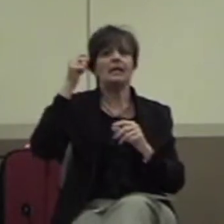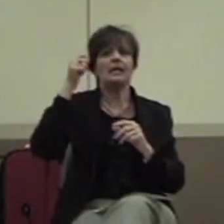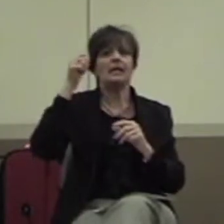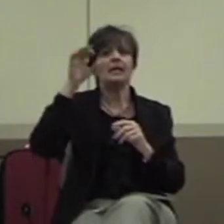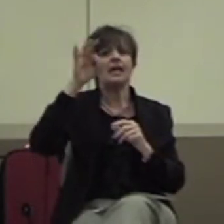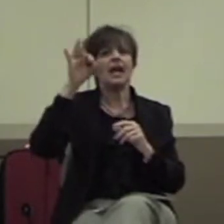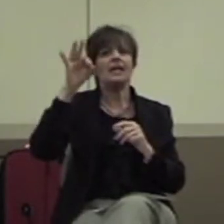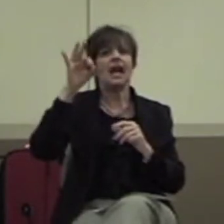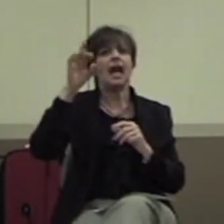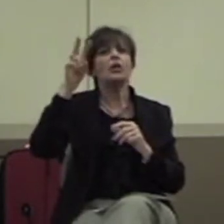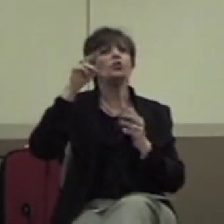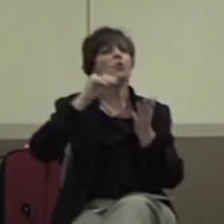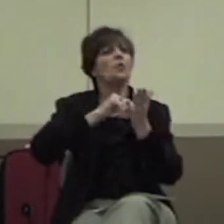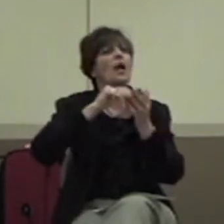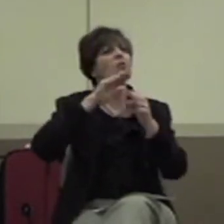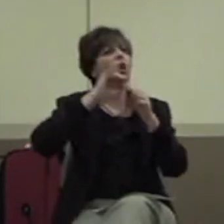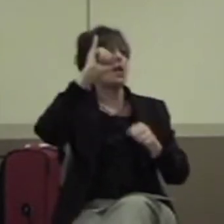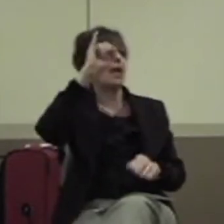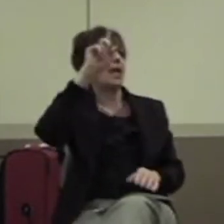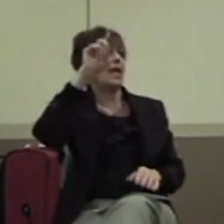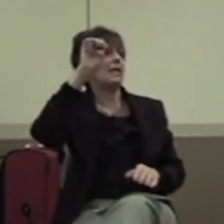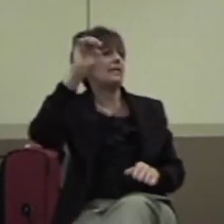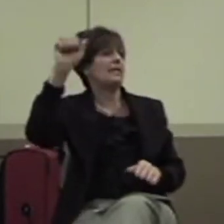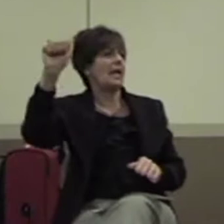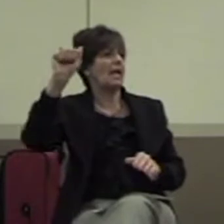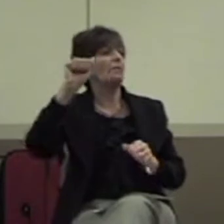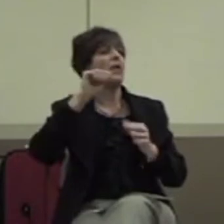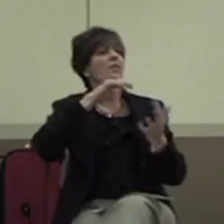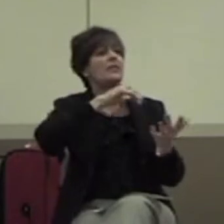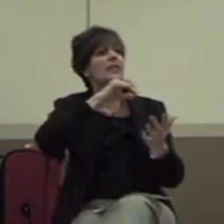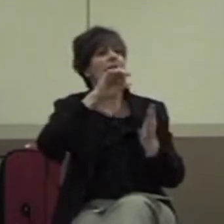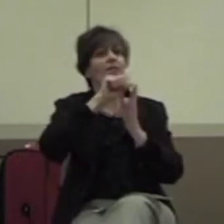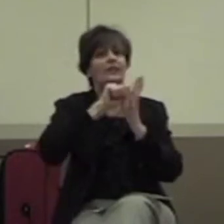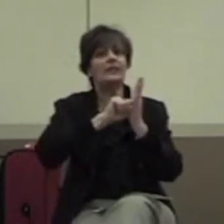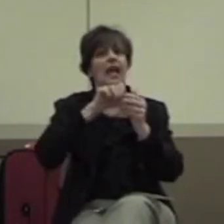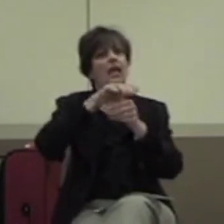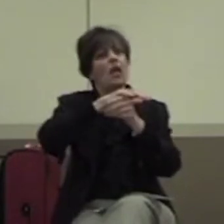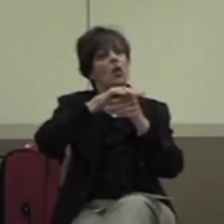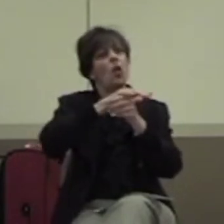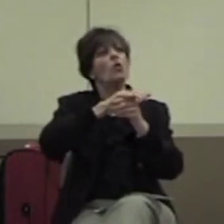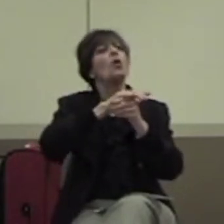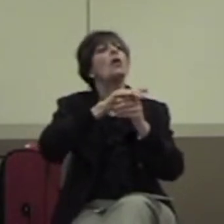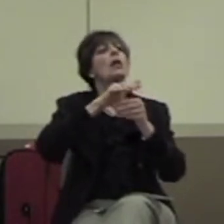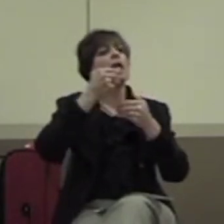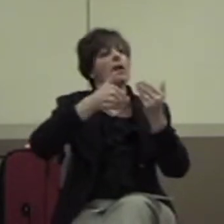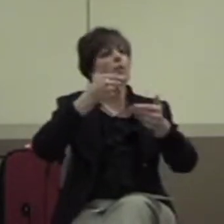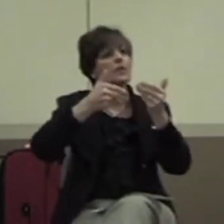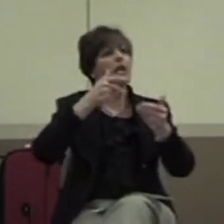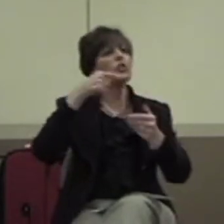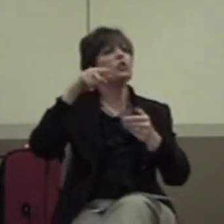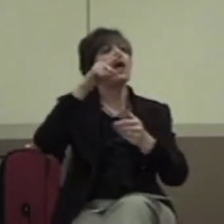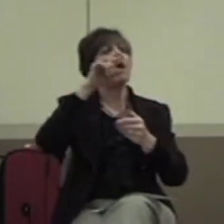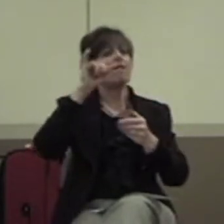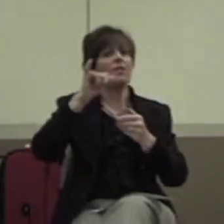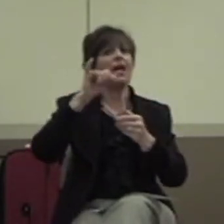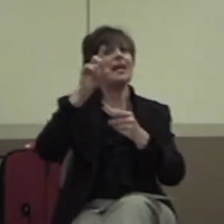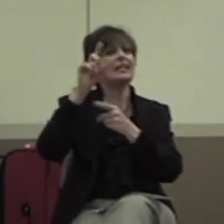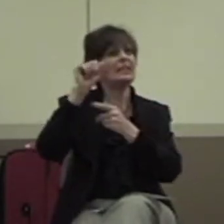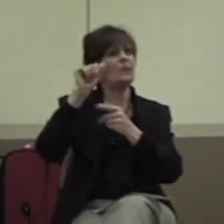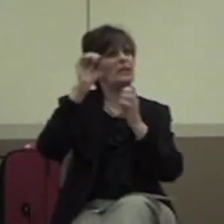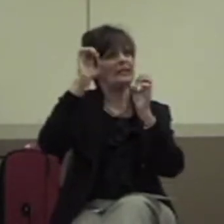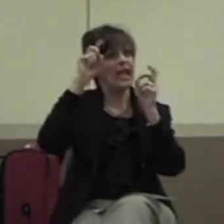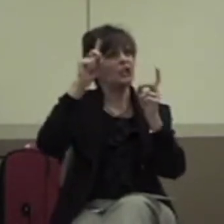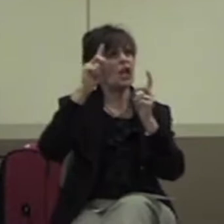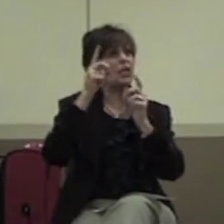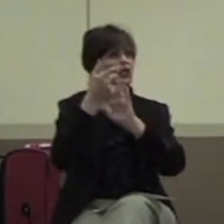99, 2000 on the SLIDEA project, the Study of State and Local Implementation of the Individuals with Disabilities Education Act.